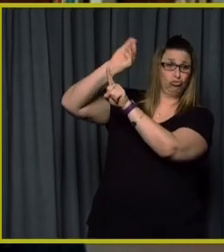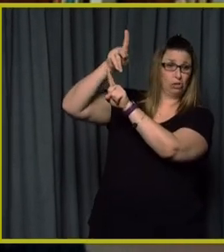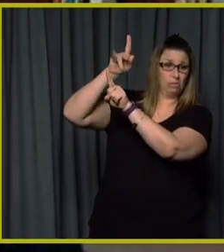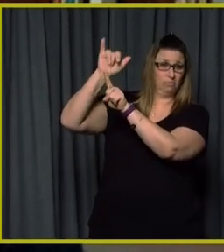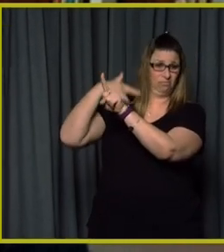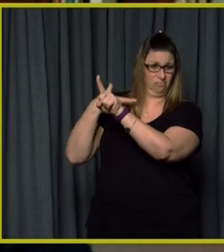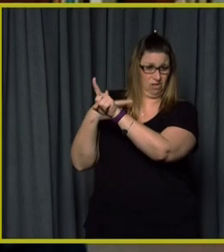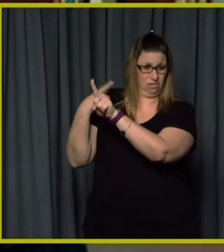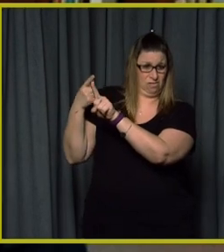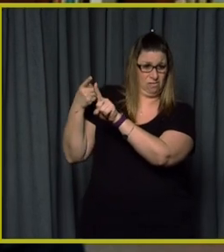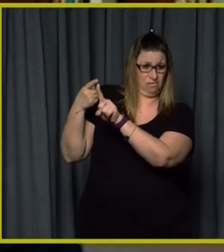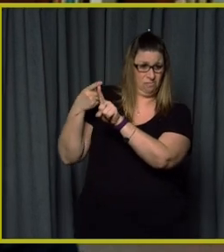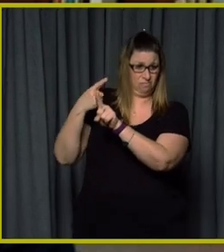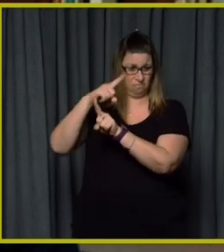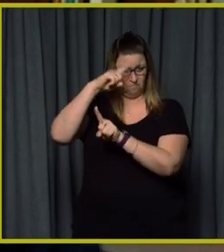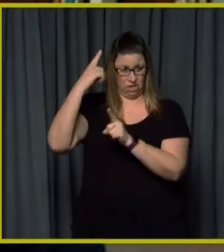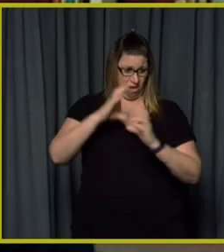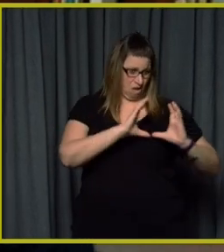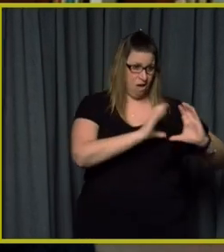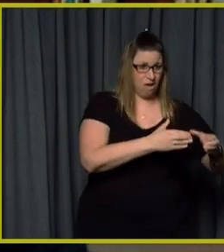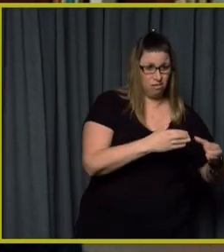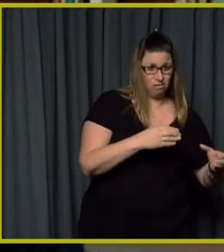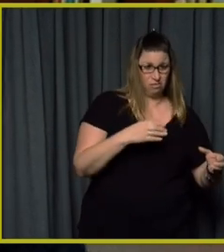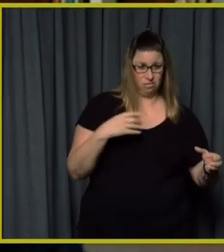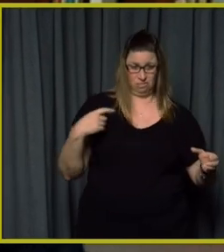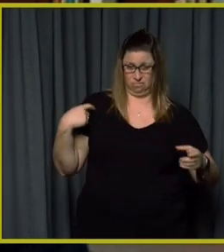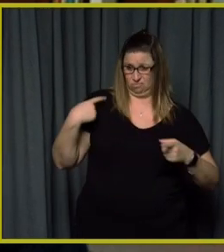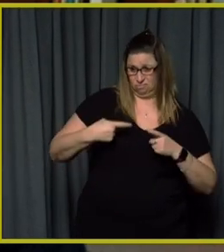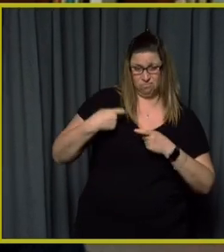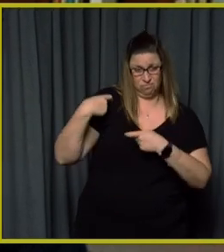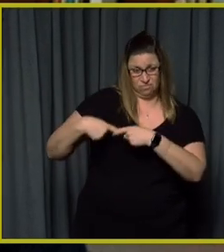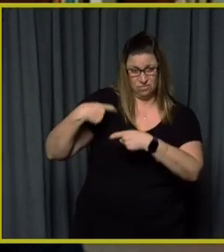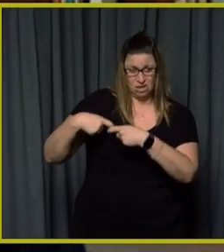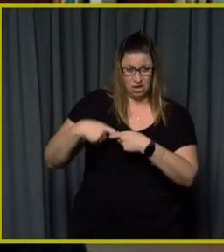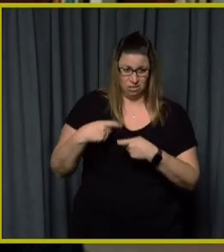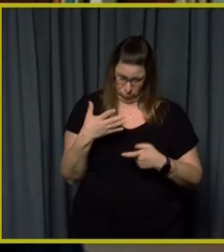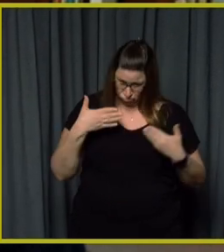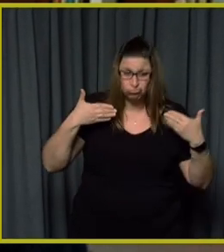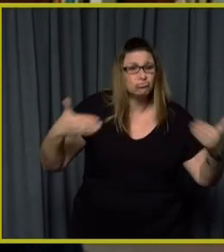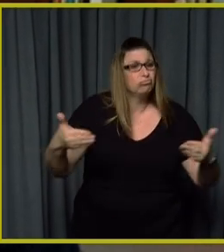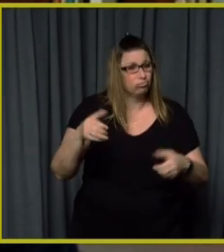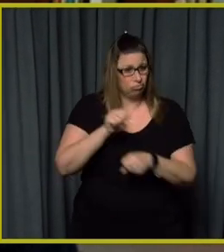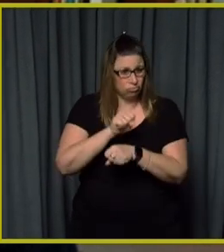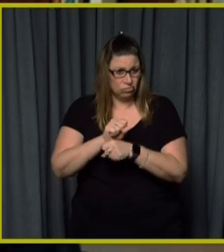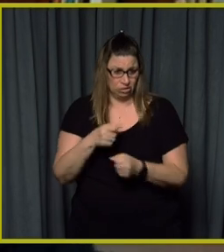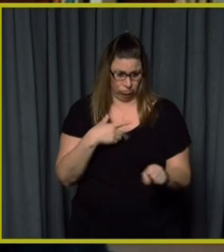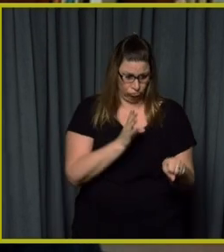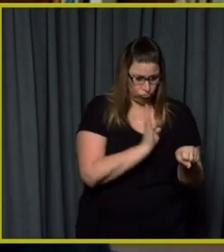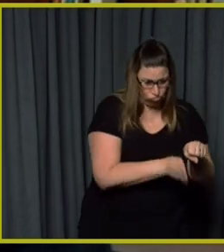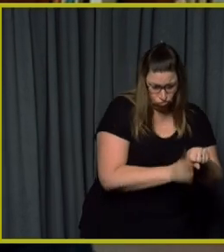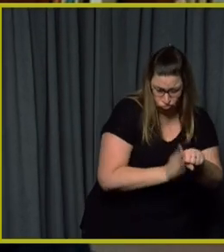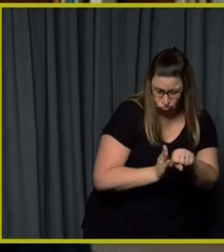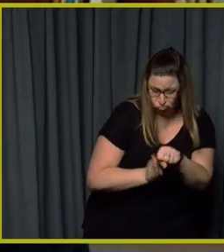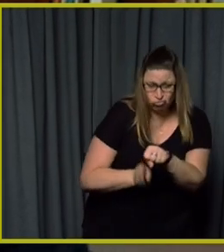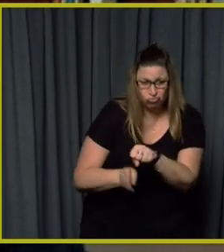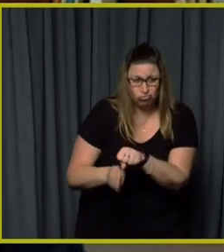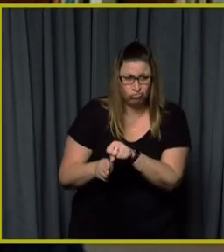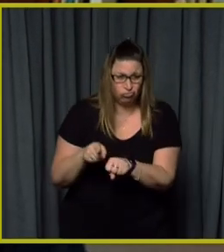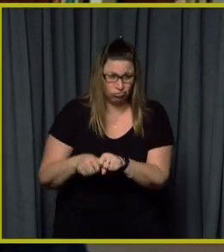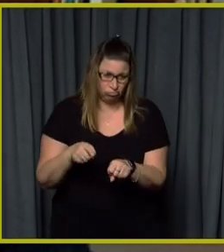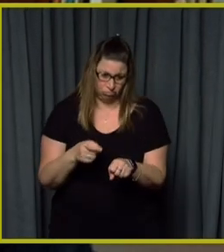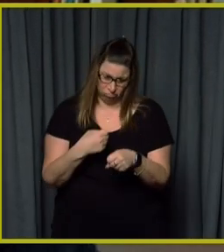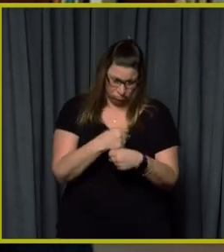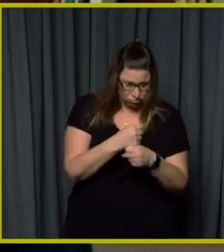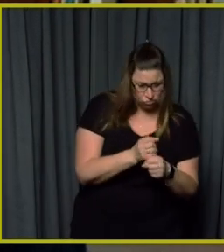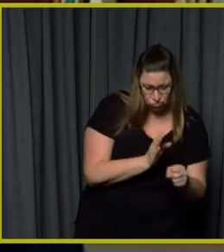workers, overwhelmingly also some white workers, back into chicken and pork and beef production plants so that they can be